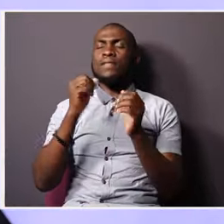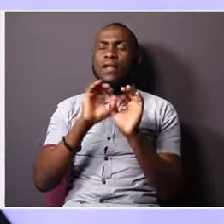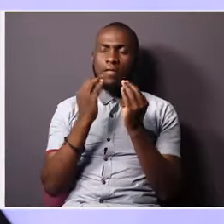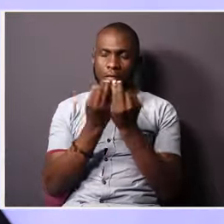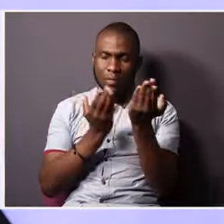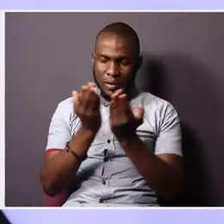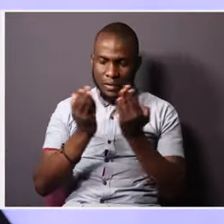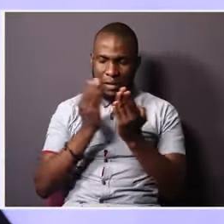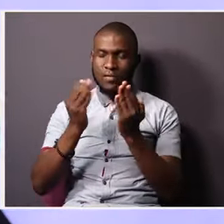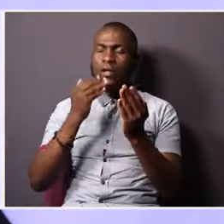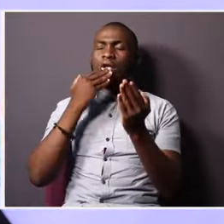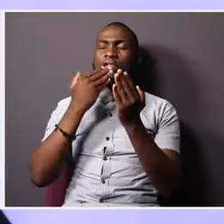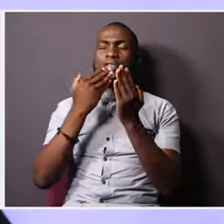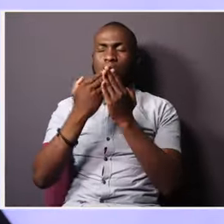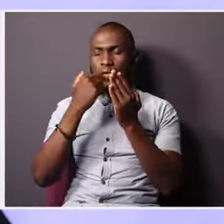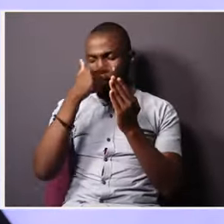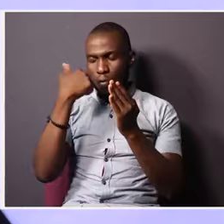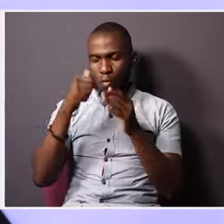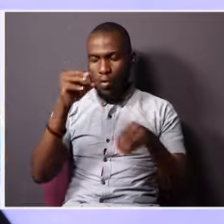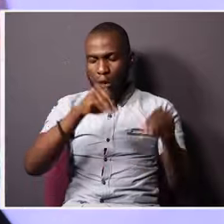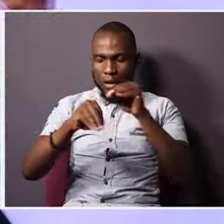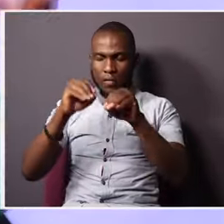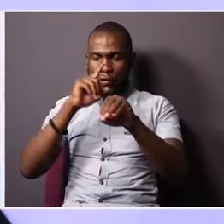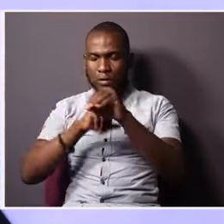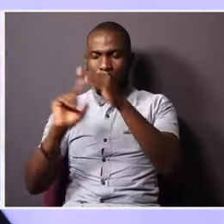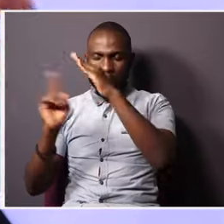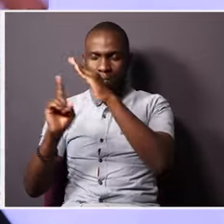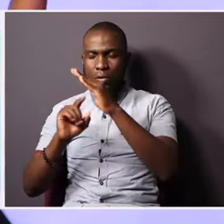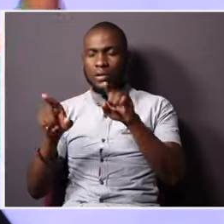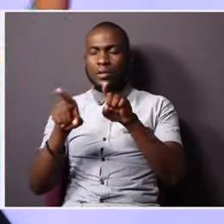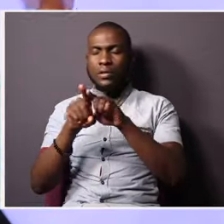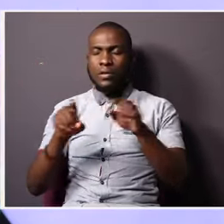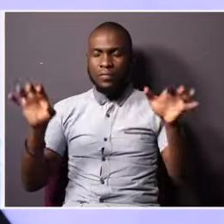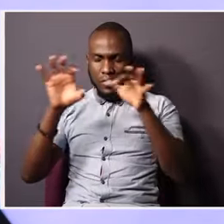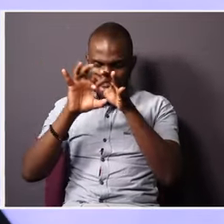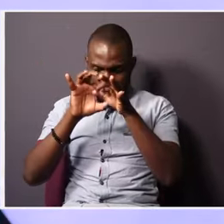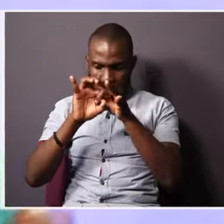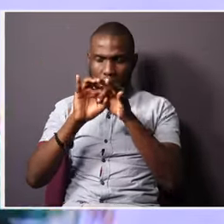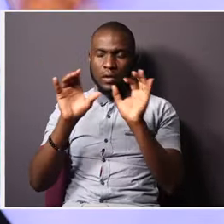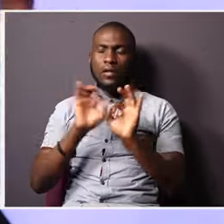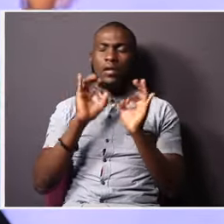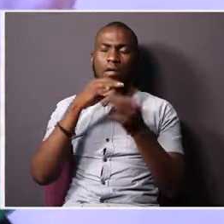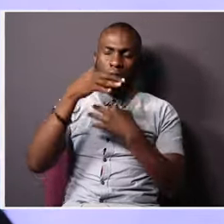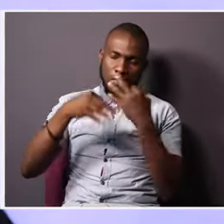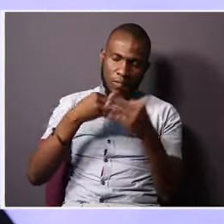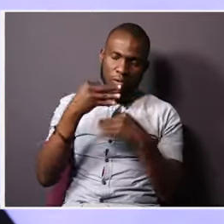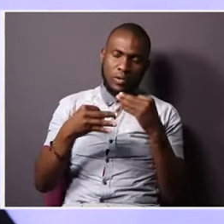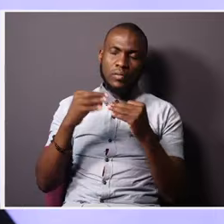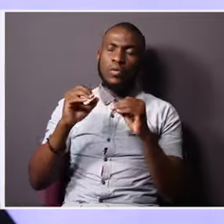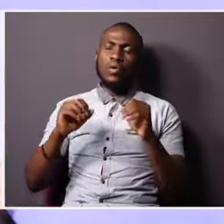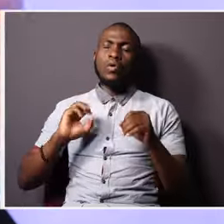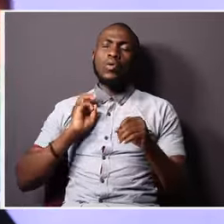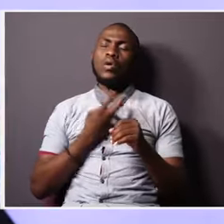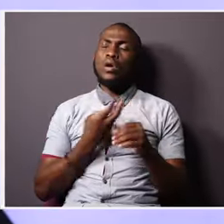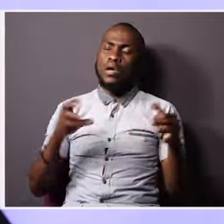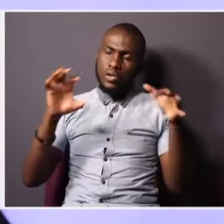with this service, giving to this ministry, oh Lord, just joining, and this is their form of fellowship. Father God, we join together right now